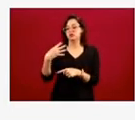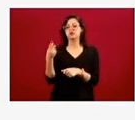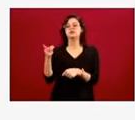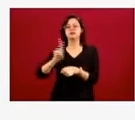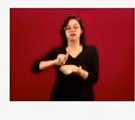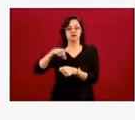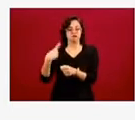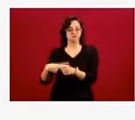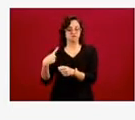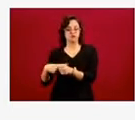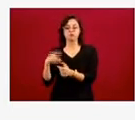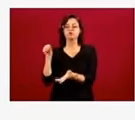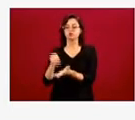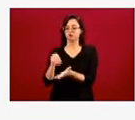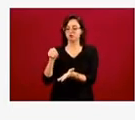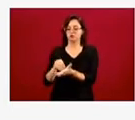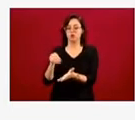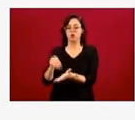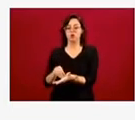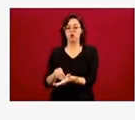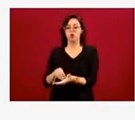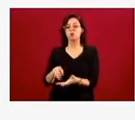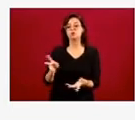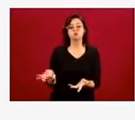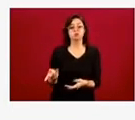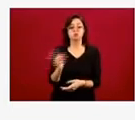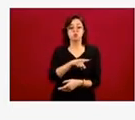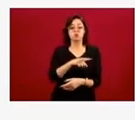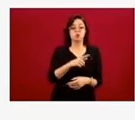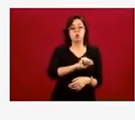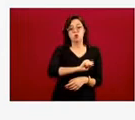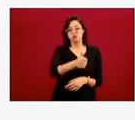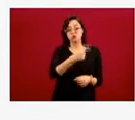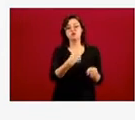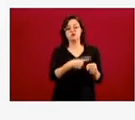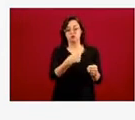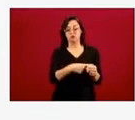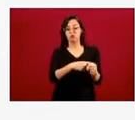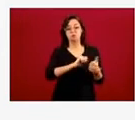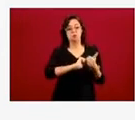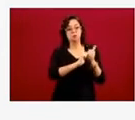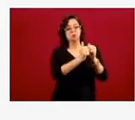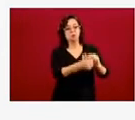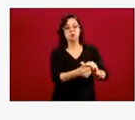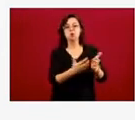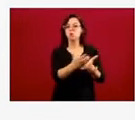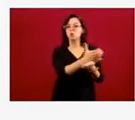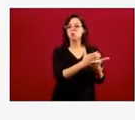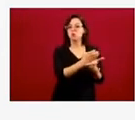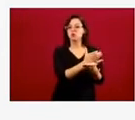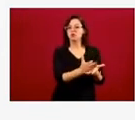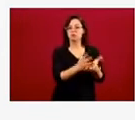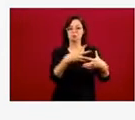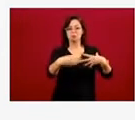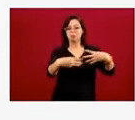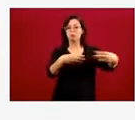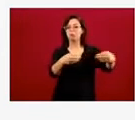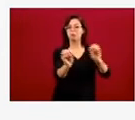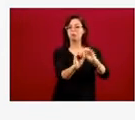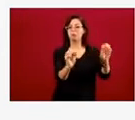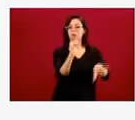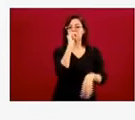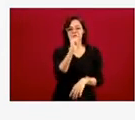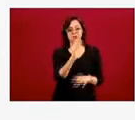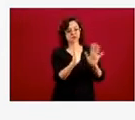most of these cases have appeared during the past 14 days, but there is a fourth of these cases that